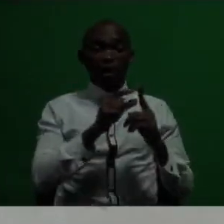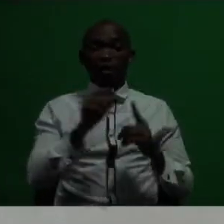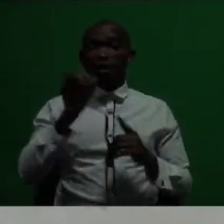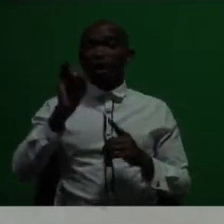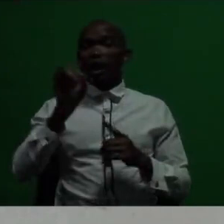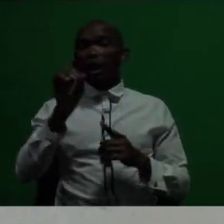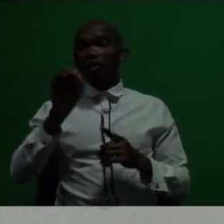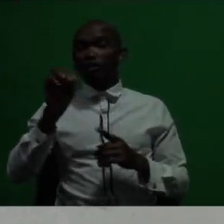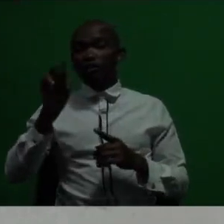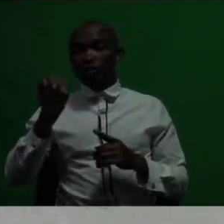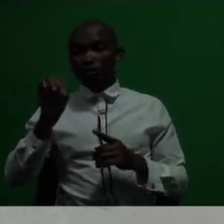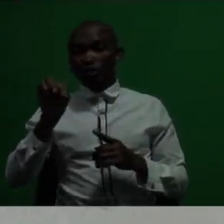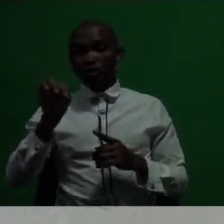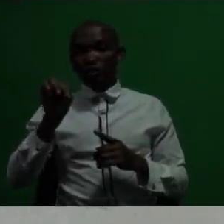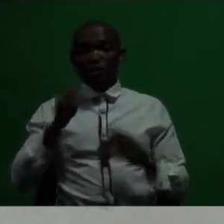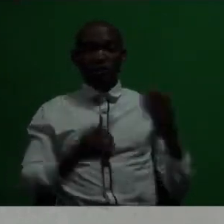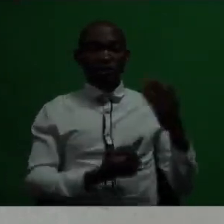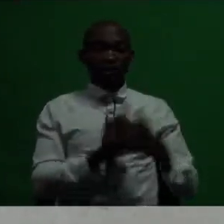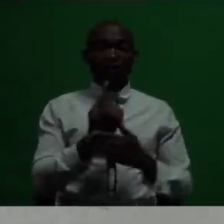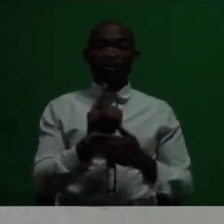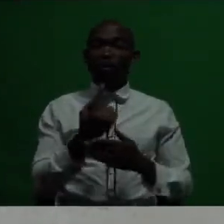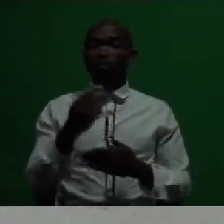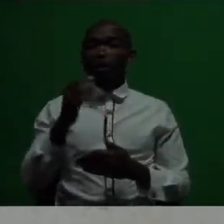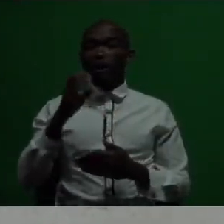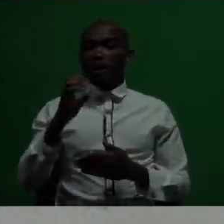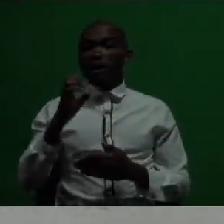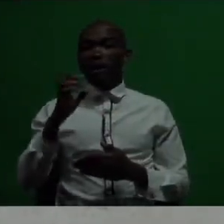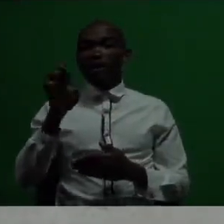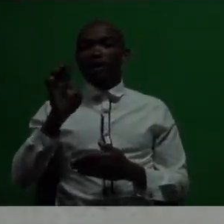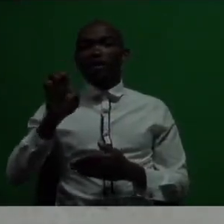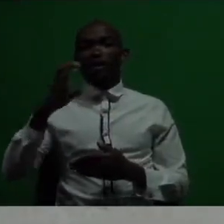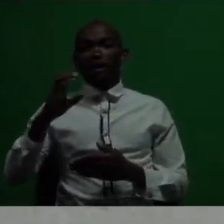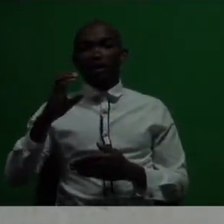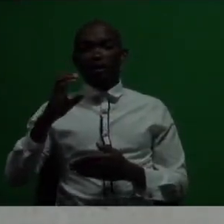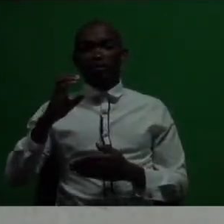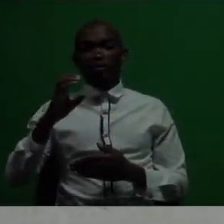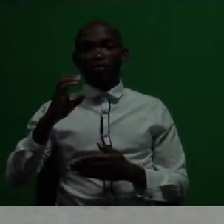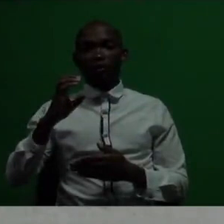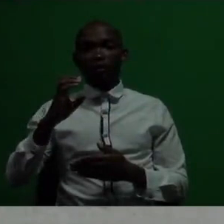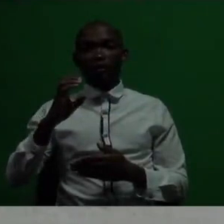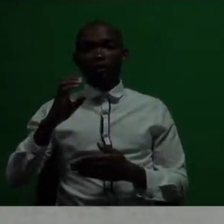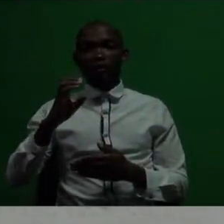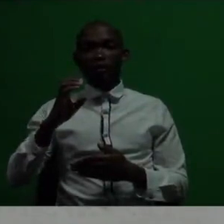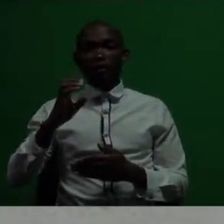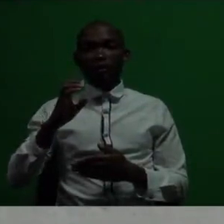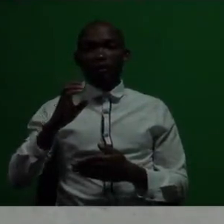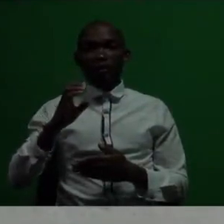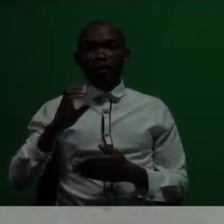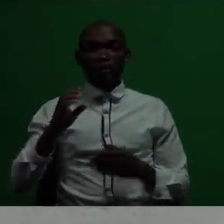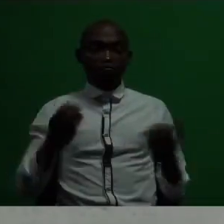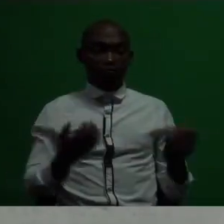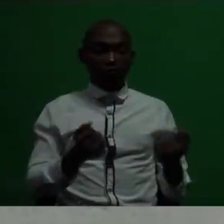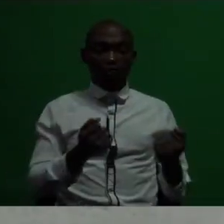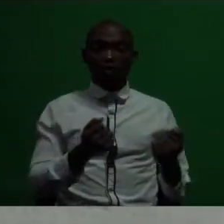word isomers is from a Greek term and composed